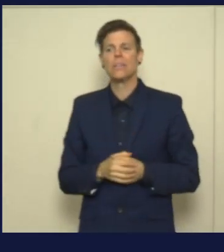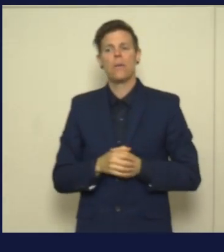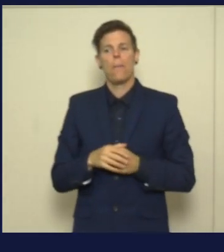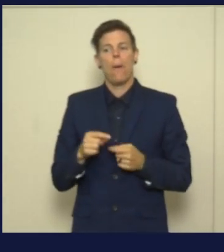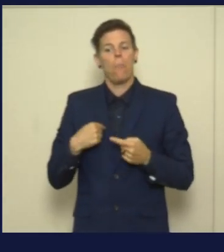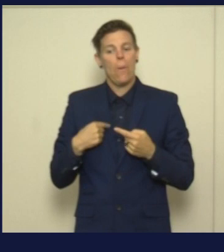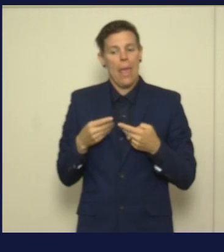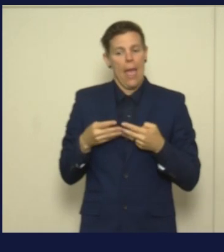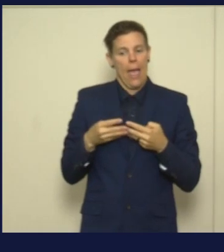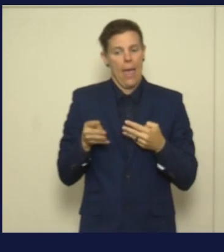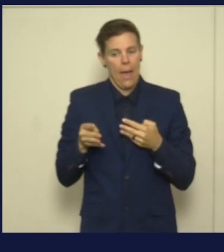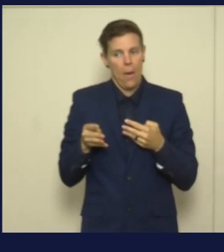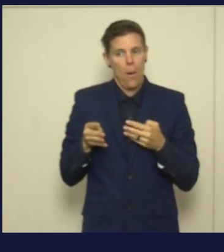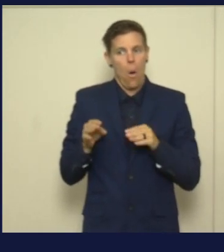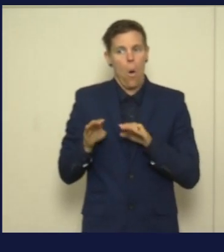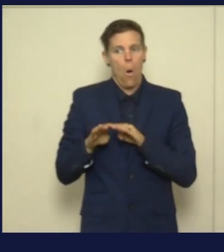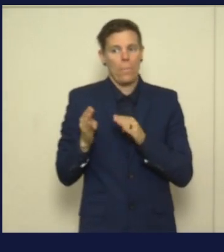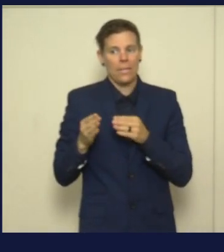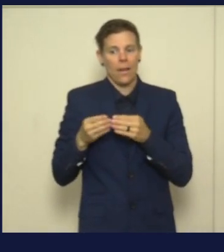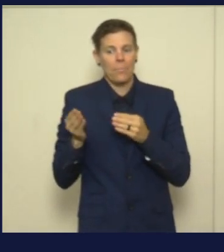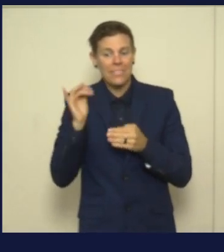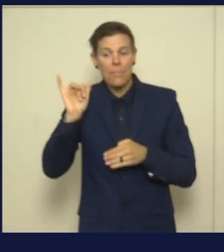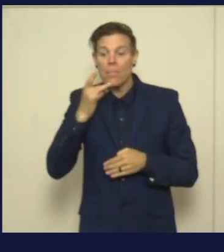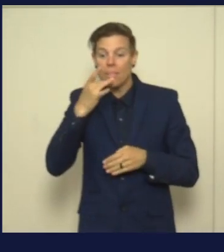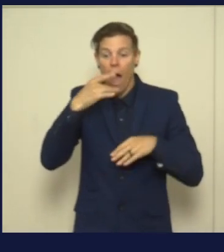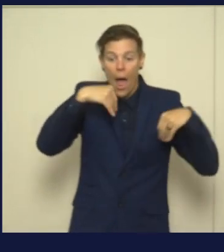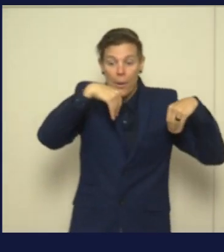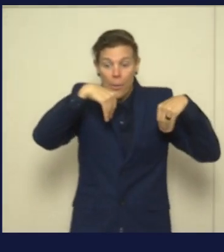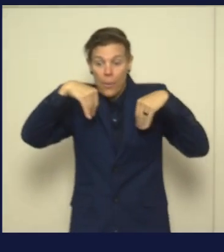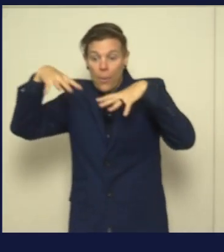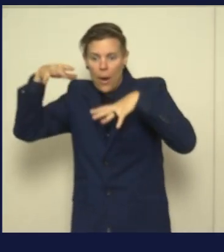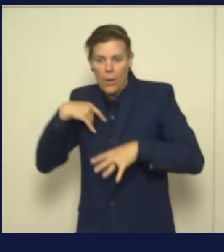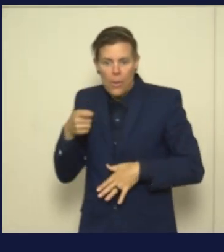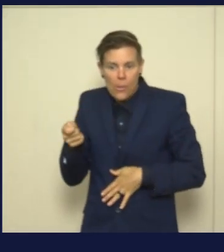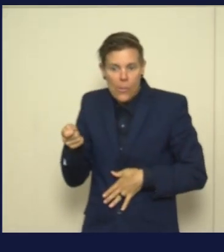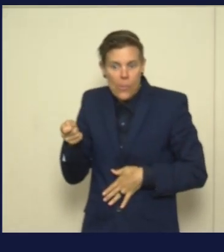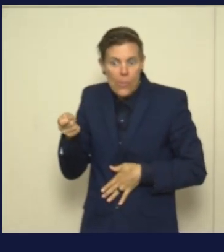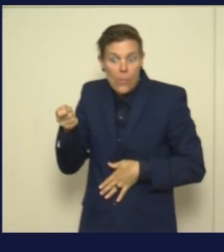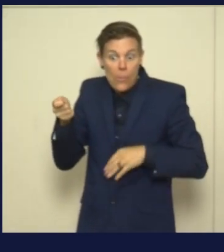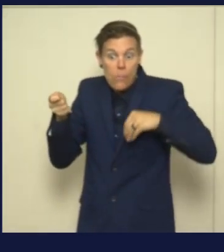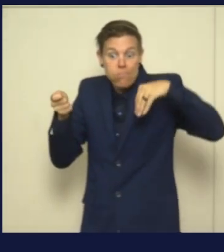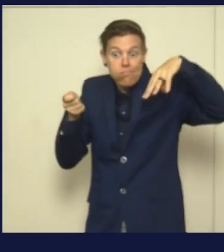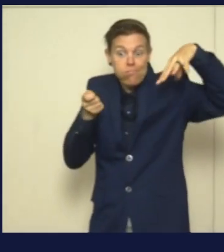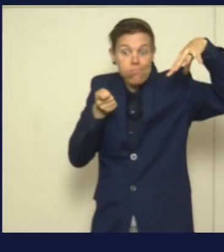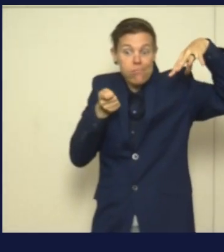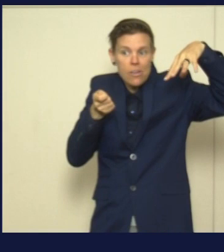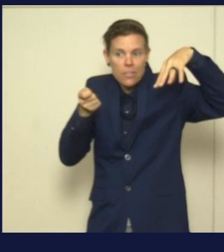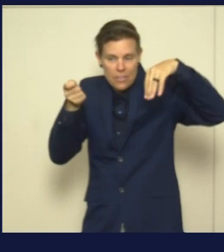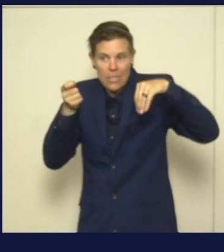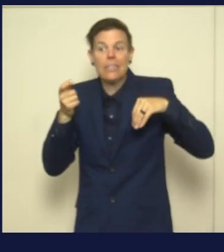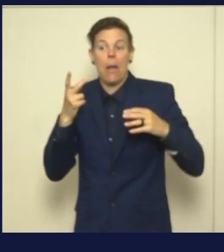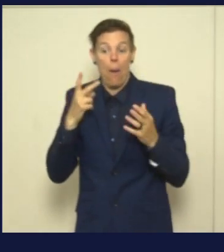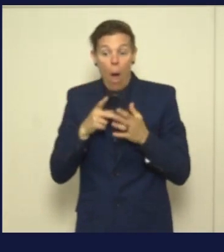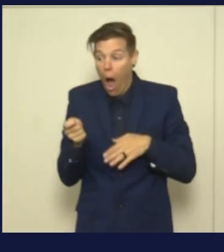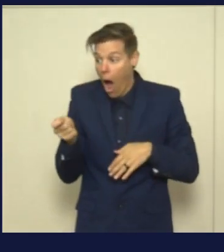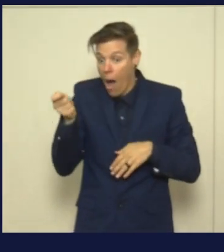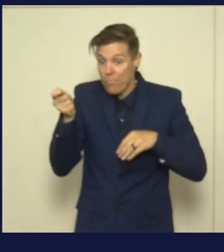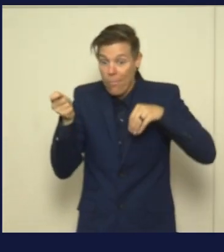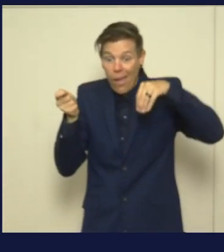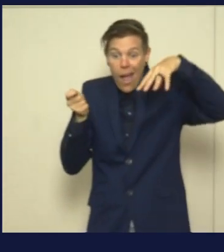results of that, and the nation is still in this fight. We are still seeing